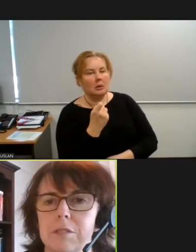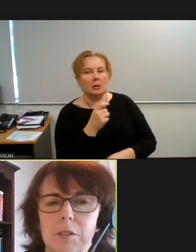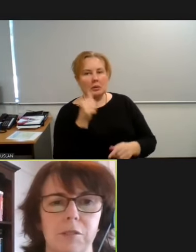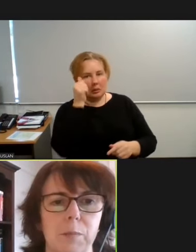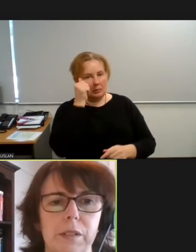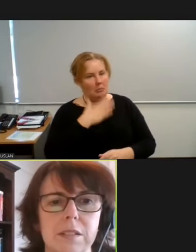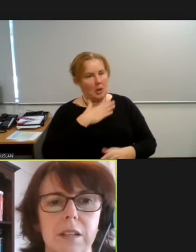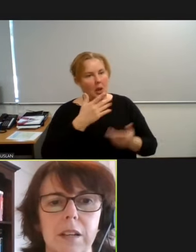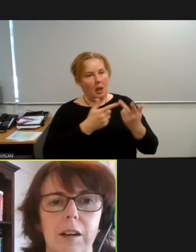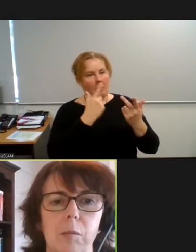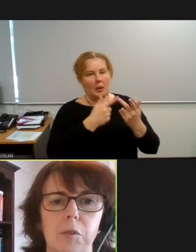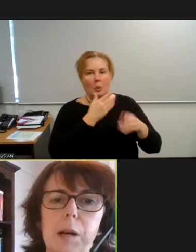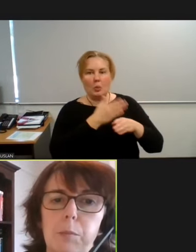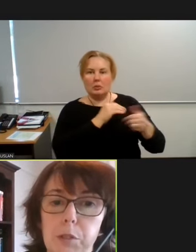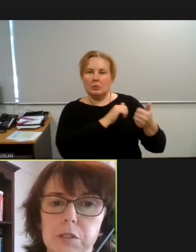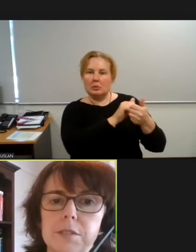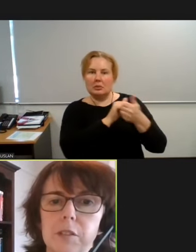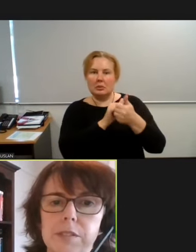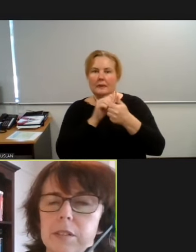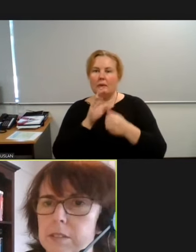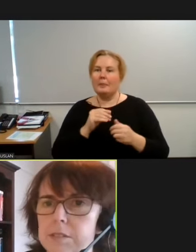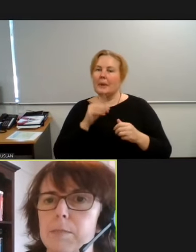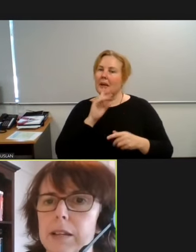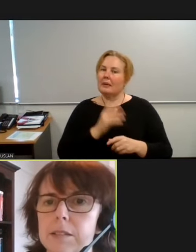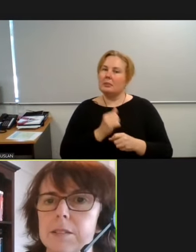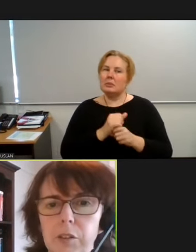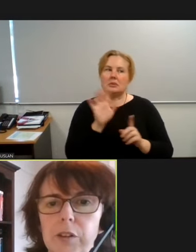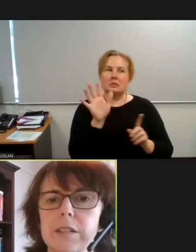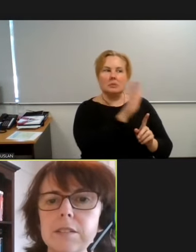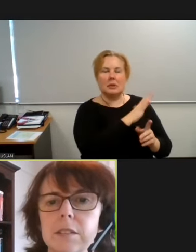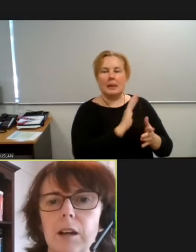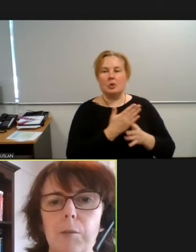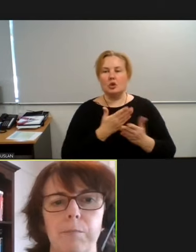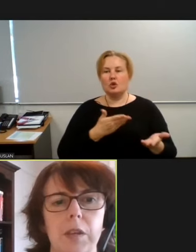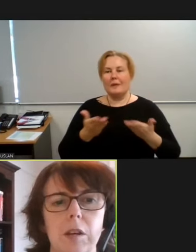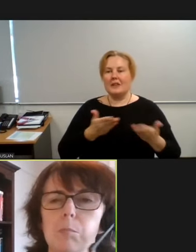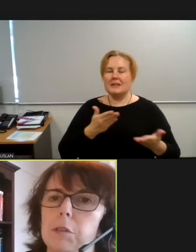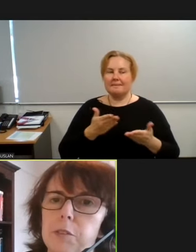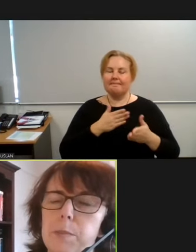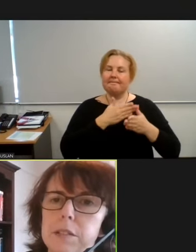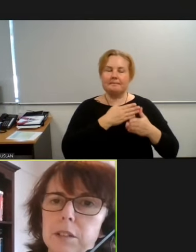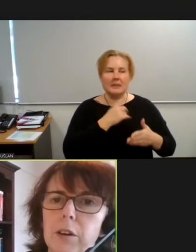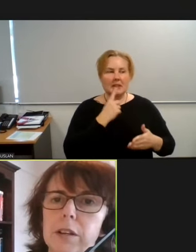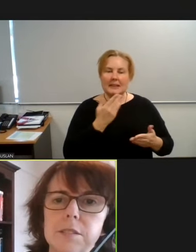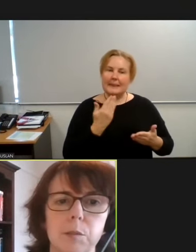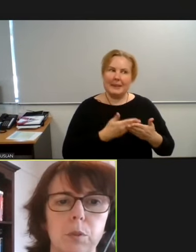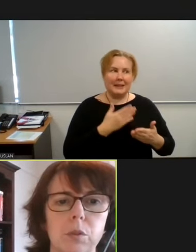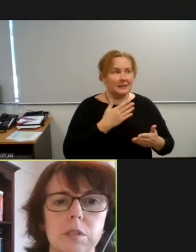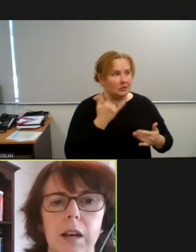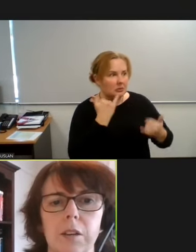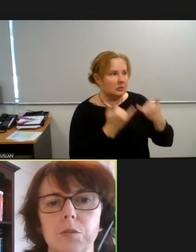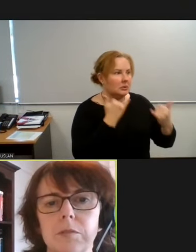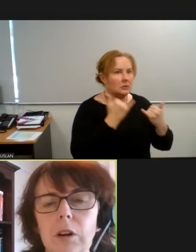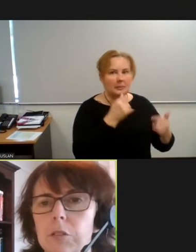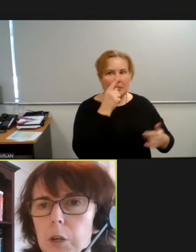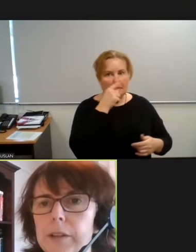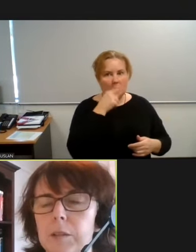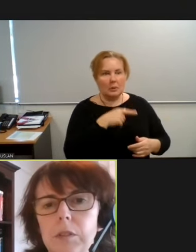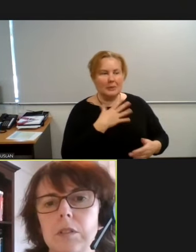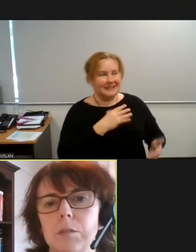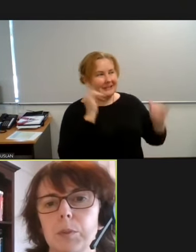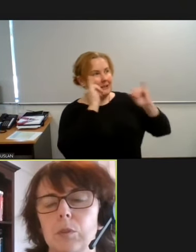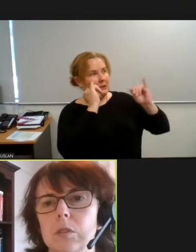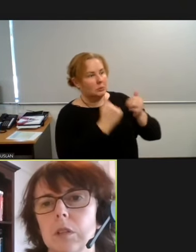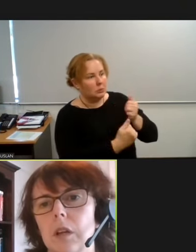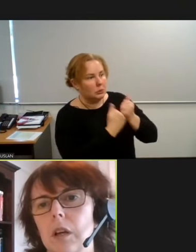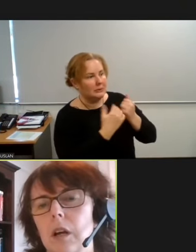across government, from Aboriginal services that demand has increased, both for immediate crisis support and also for ongoing